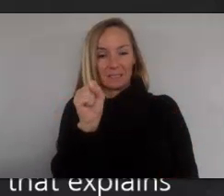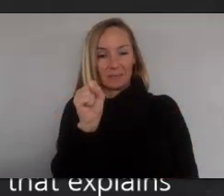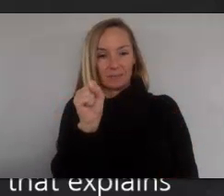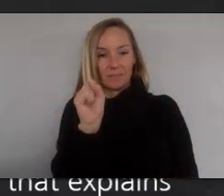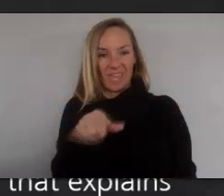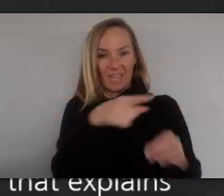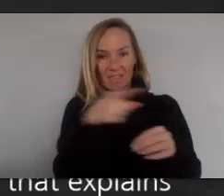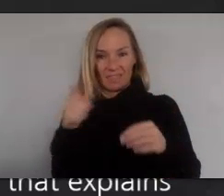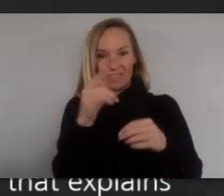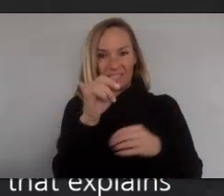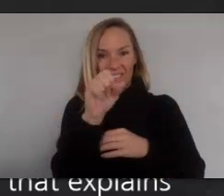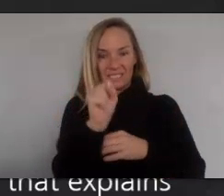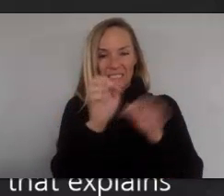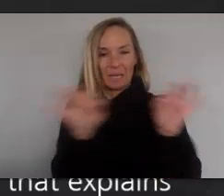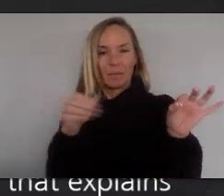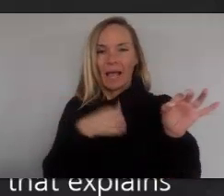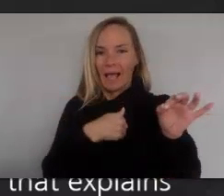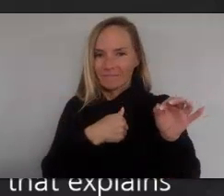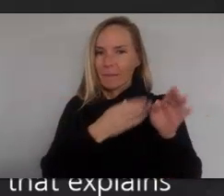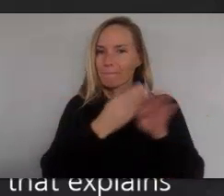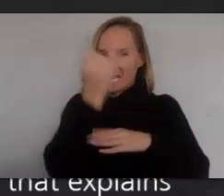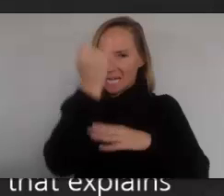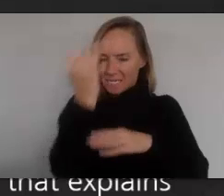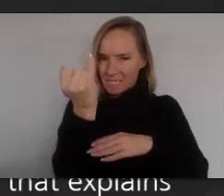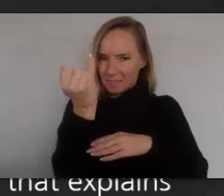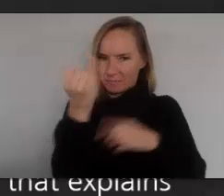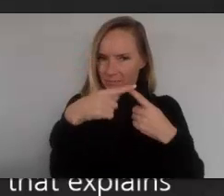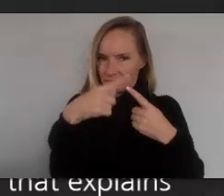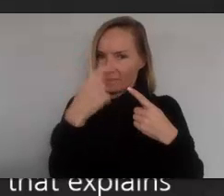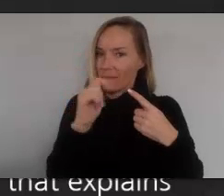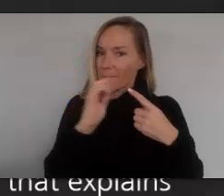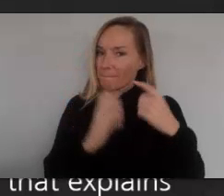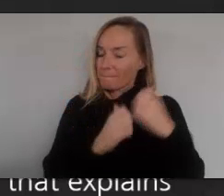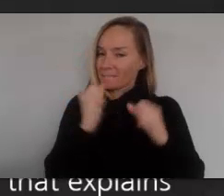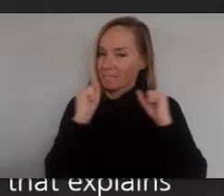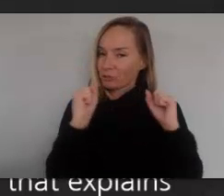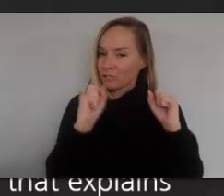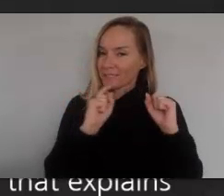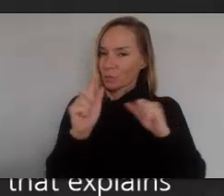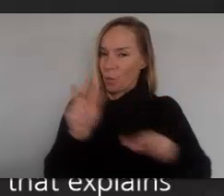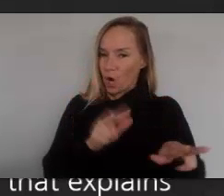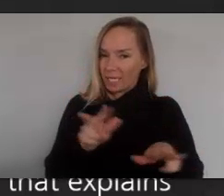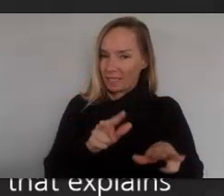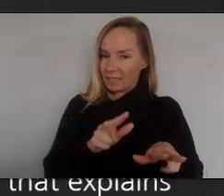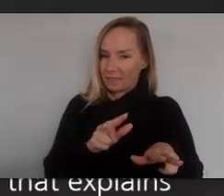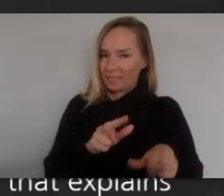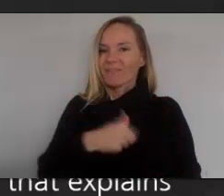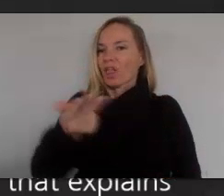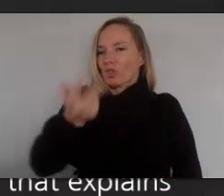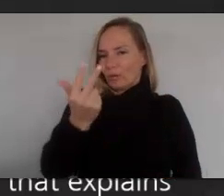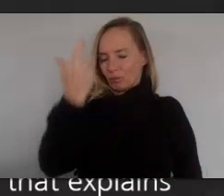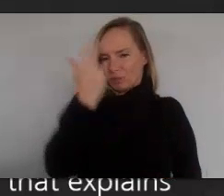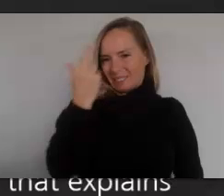thesis statement has the main idea, which is the best exercise is walking, and it has 3